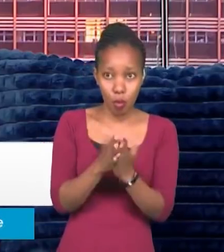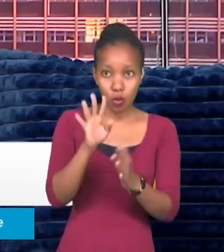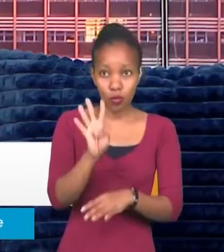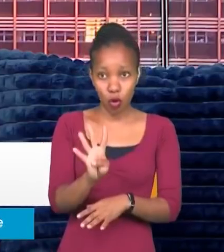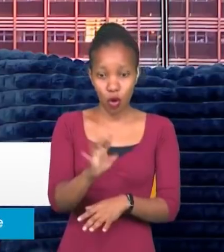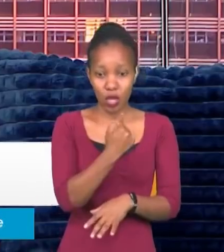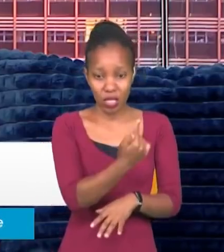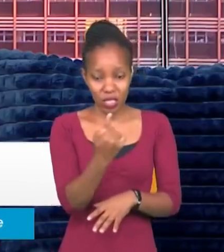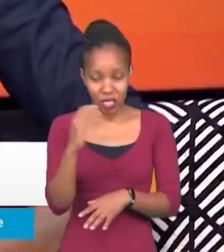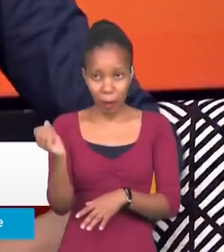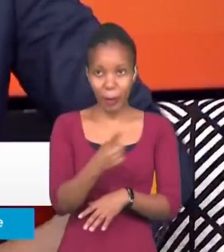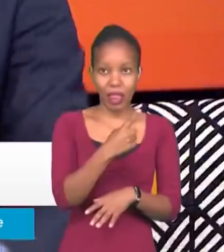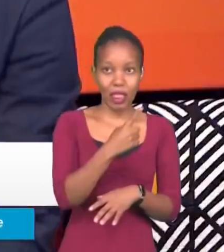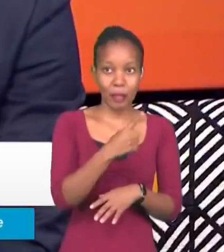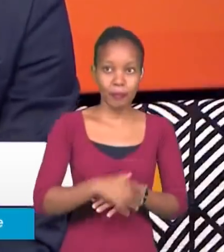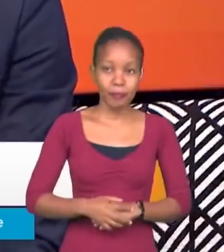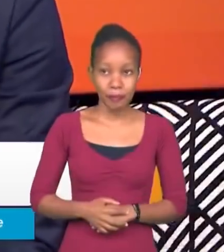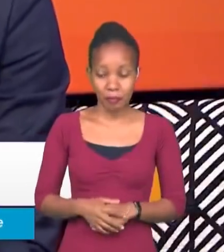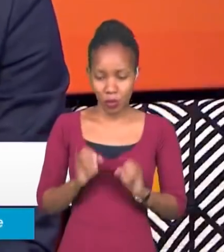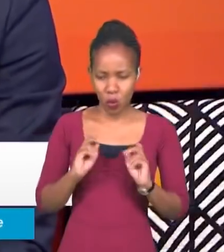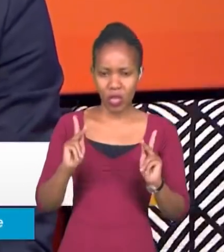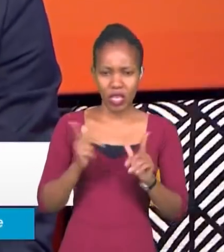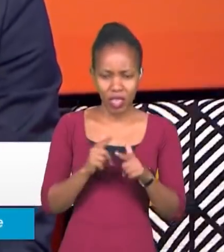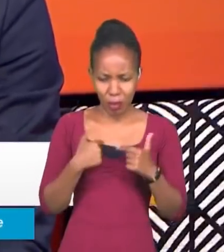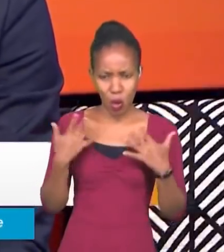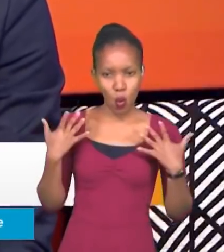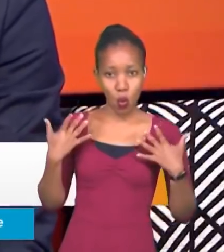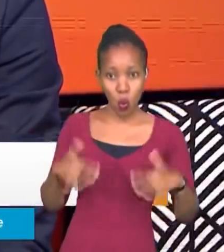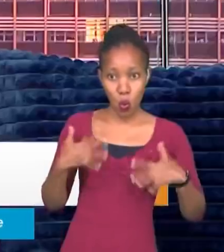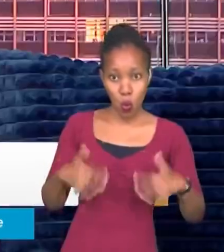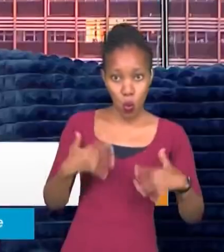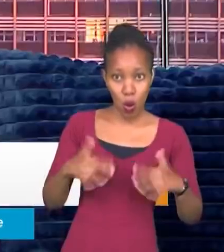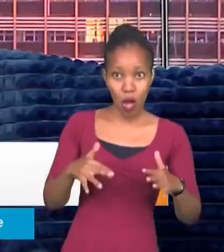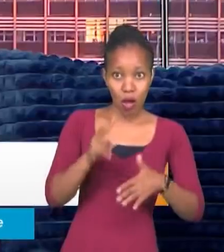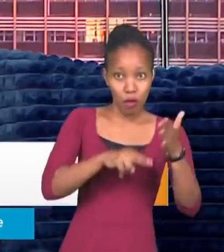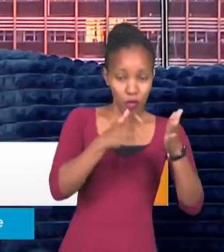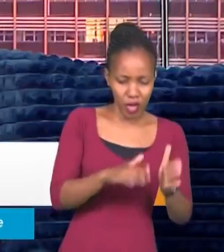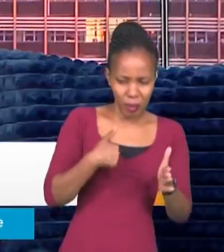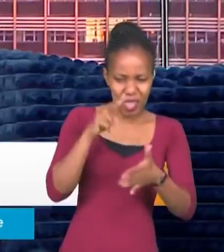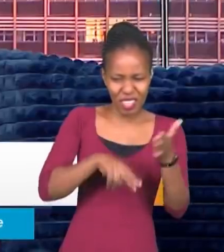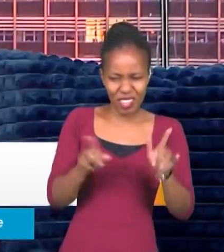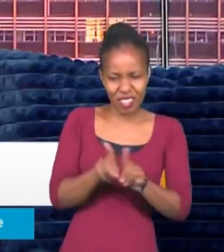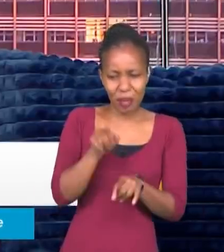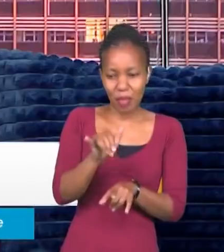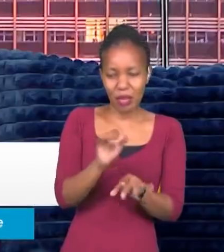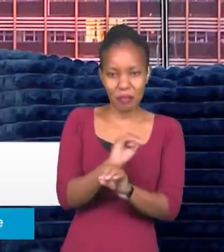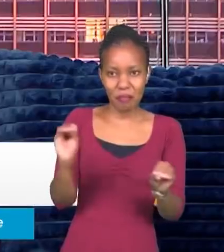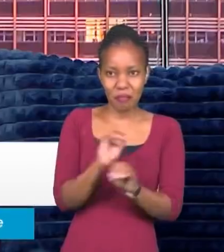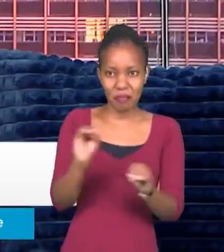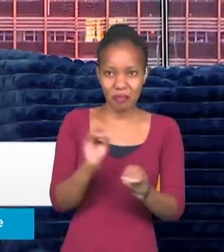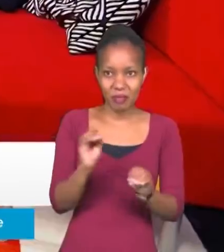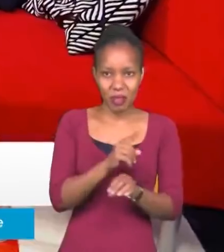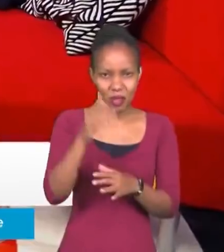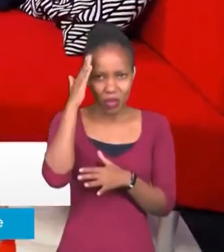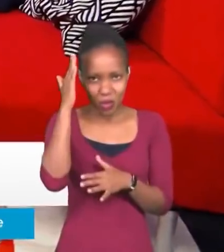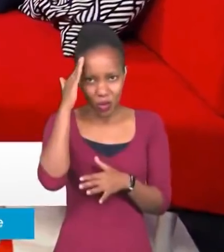4 books per month. Wow. 4 books per month. Okay. And I was like, wow, even if I'm a reader, I really don't read like that, you know? And so if you think, you